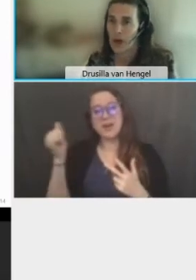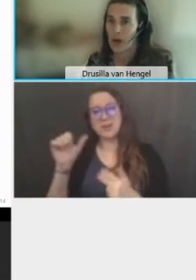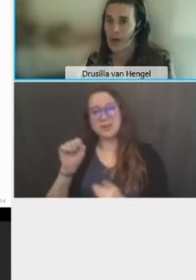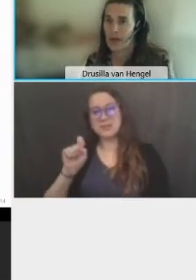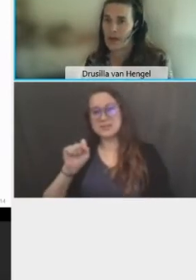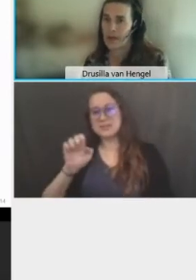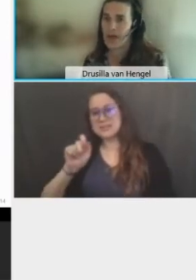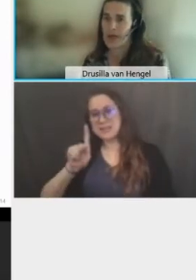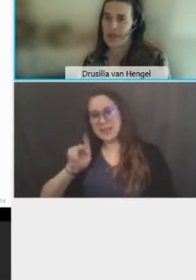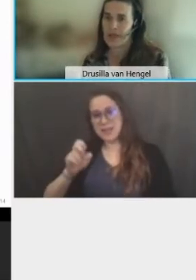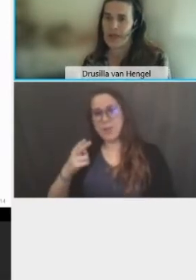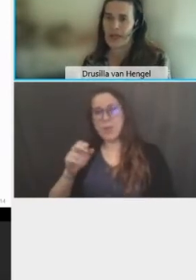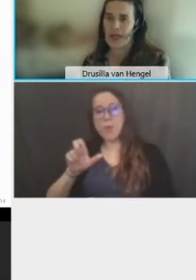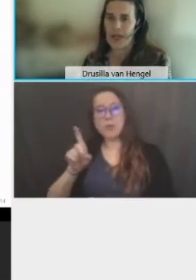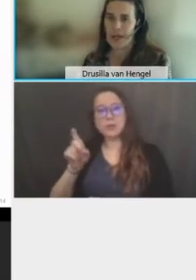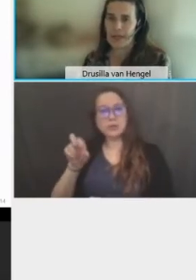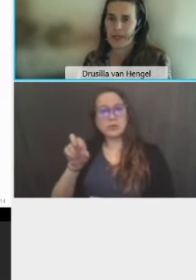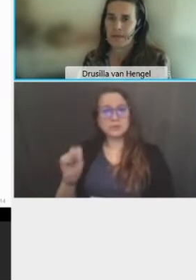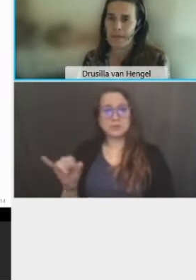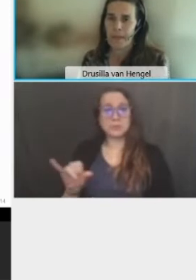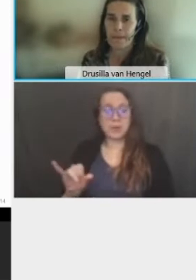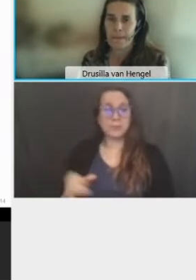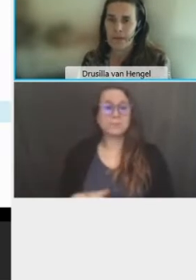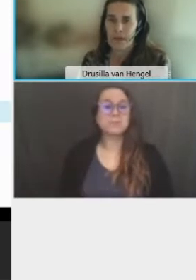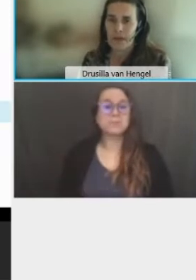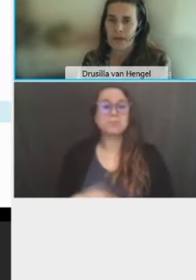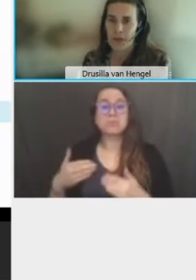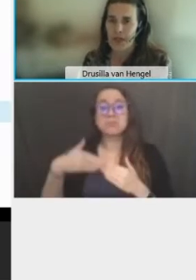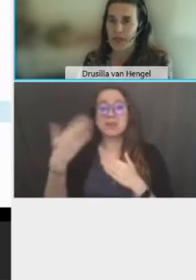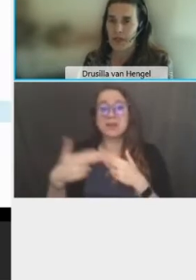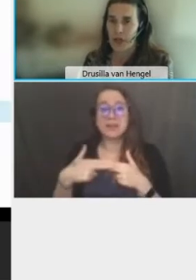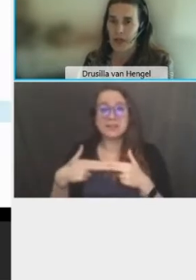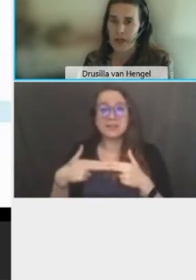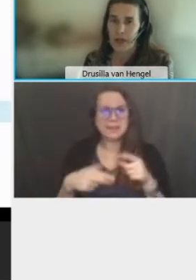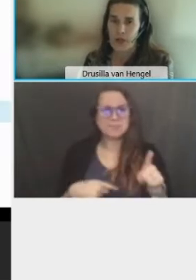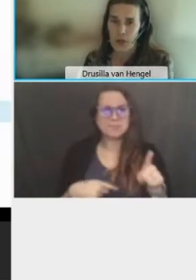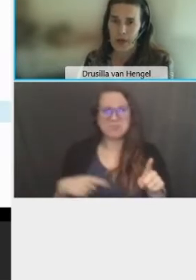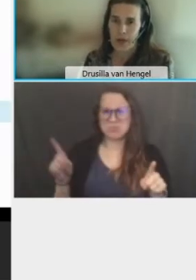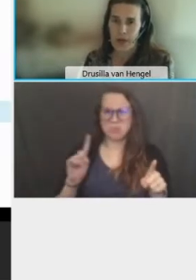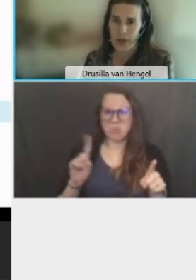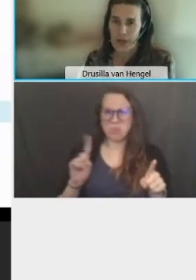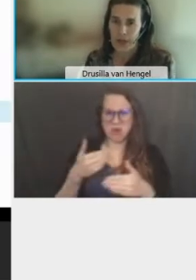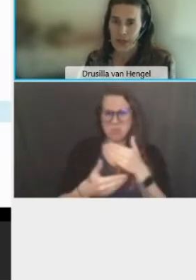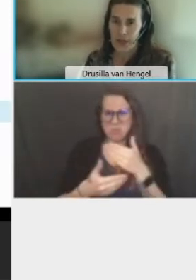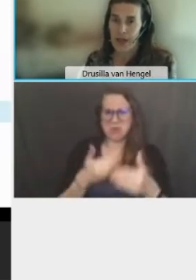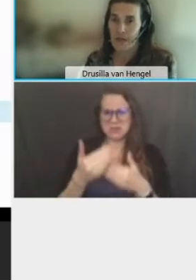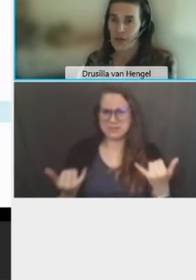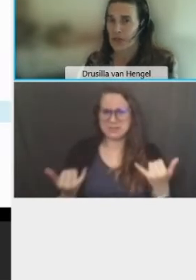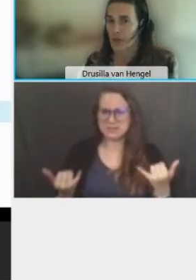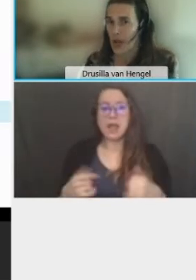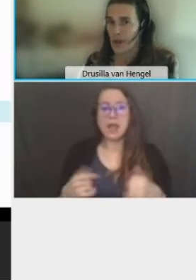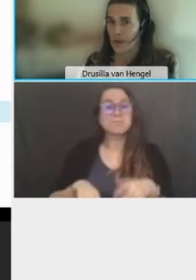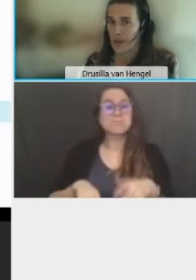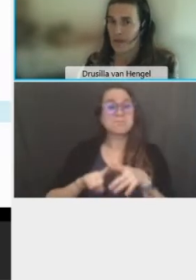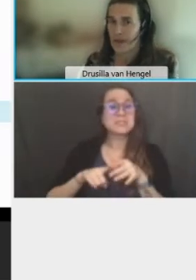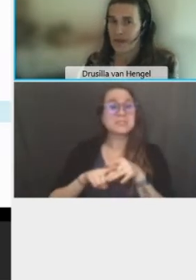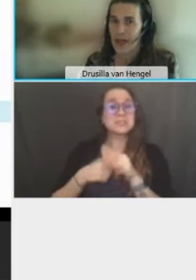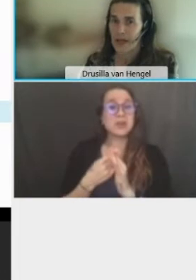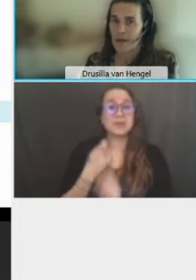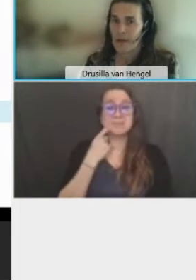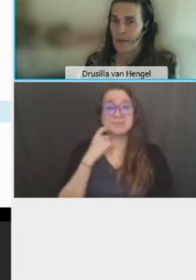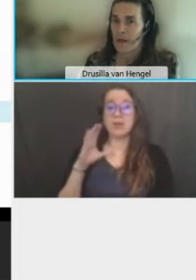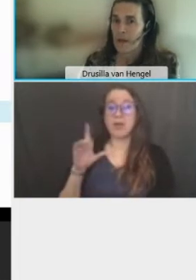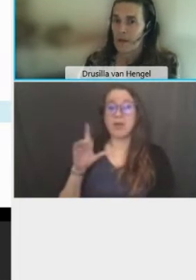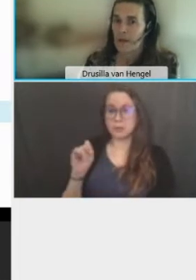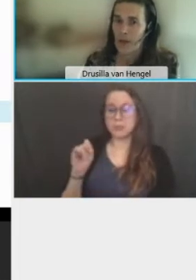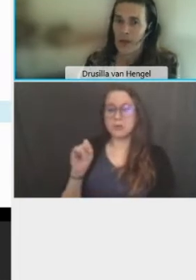So where are we in this process? On the next slide, please. This project started in October, initiating the efforts described on the previous